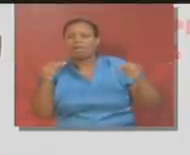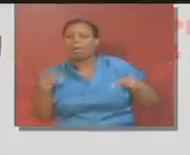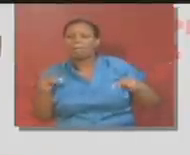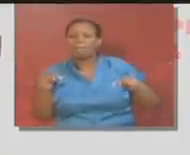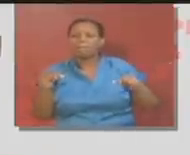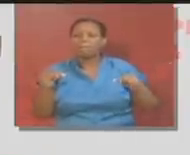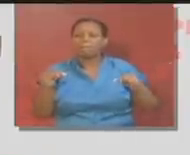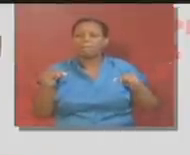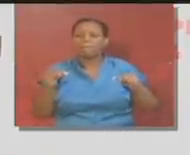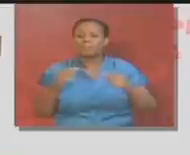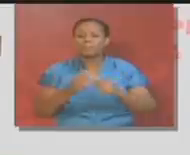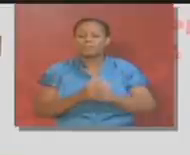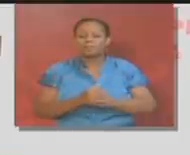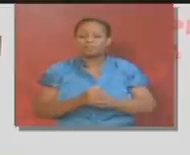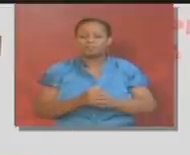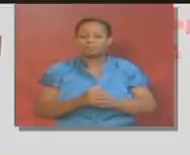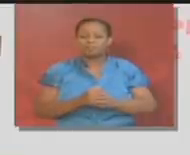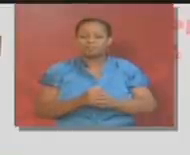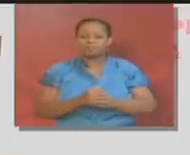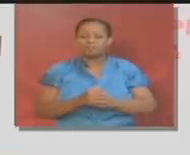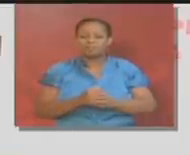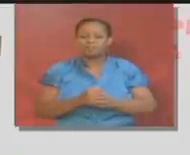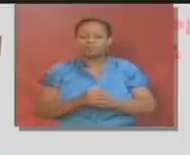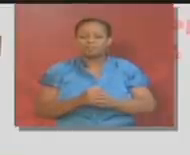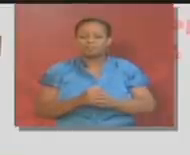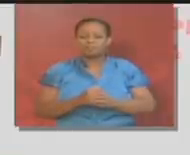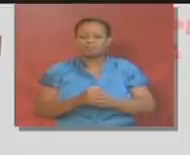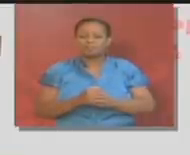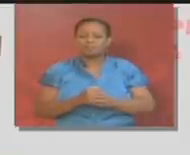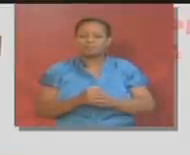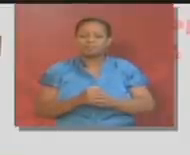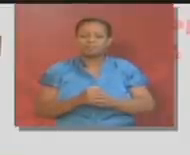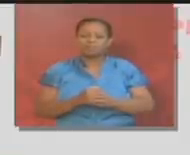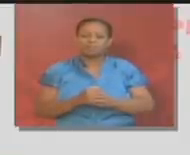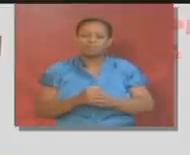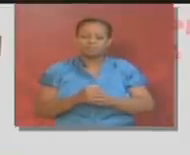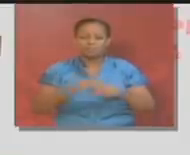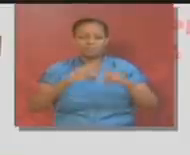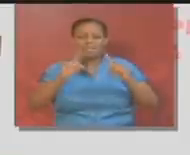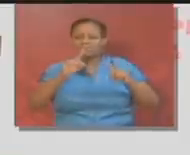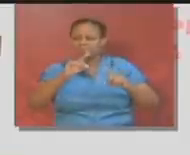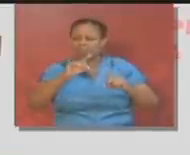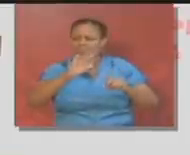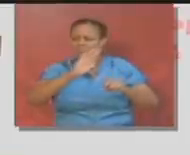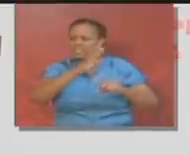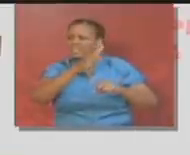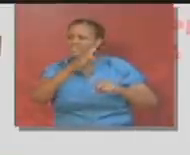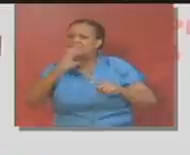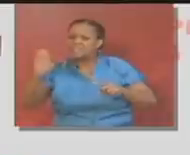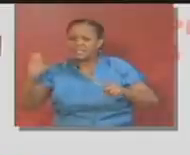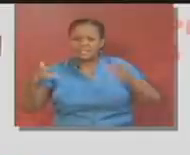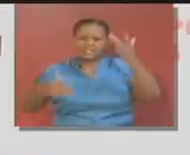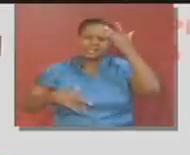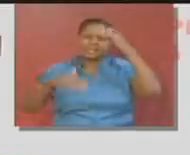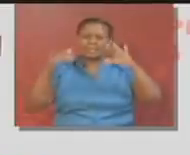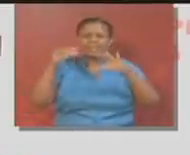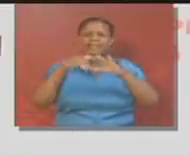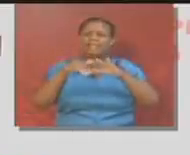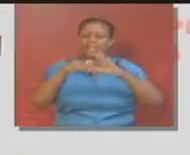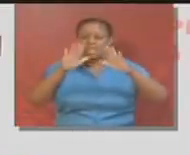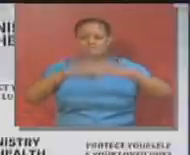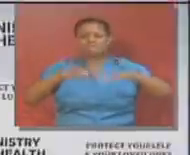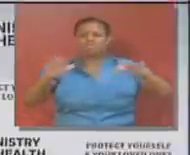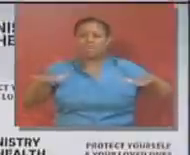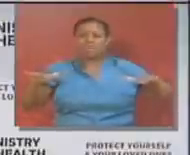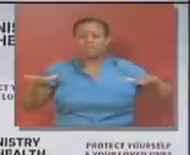fully into multi-system inflammatory syndrome in children, or MIS-C. We go to Dr.